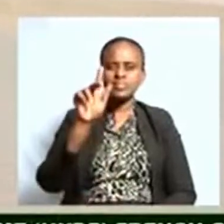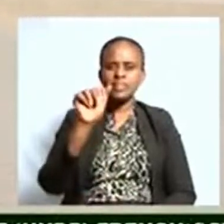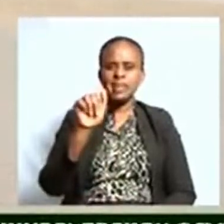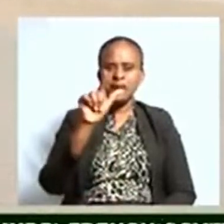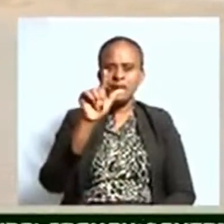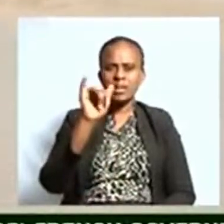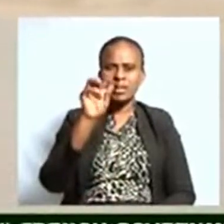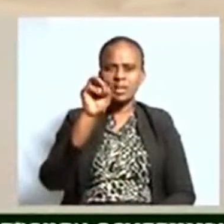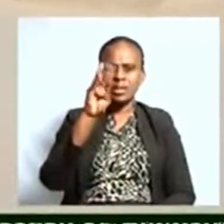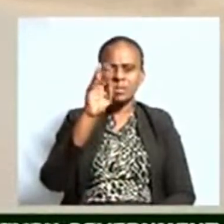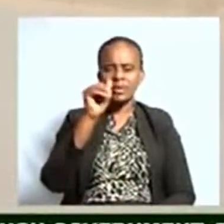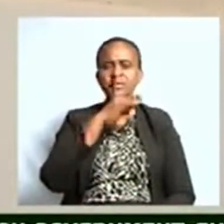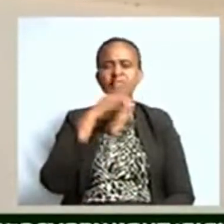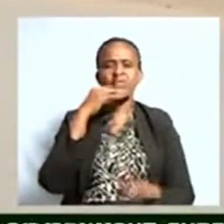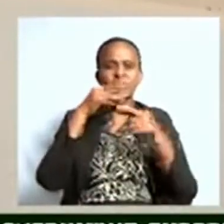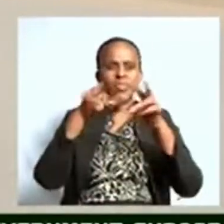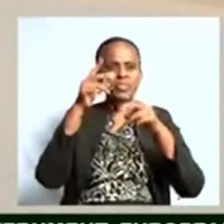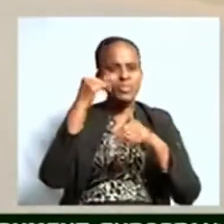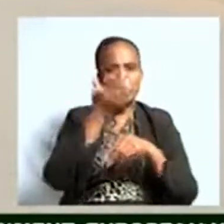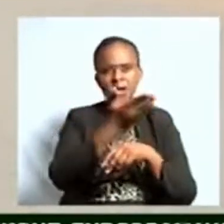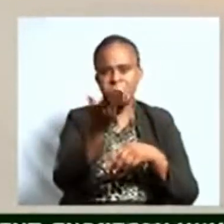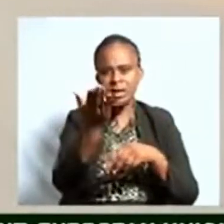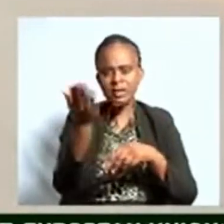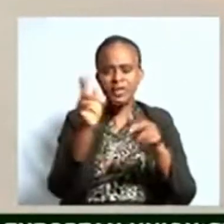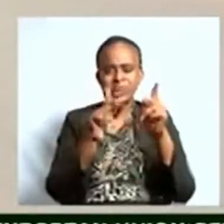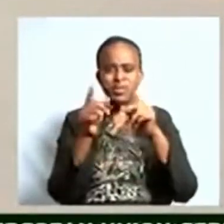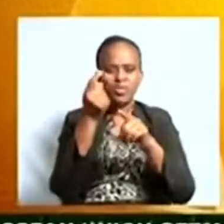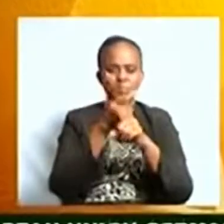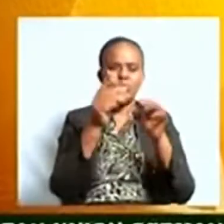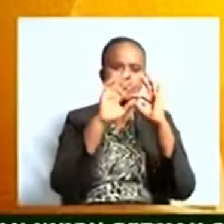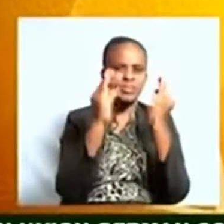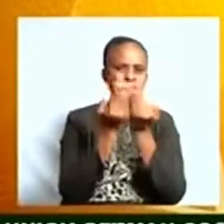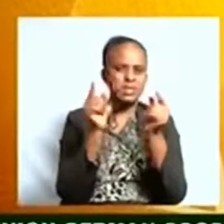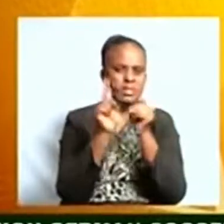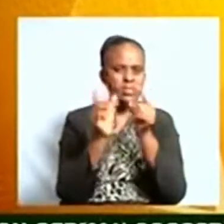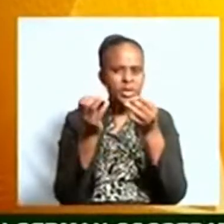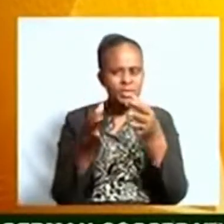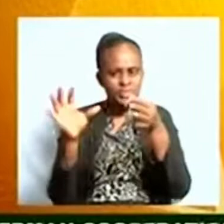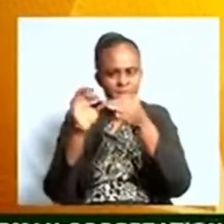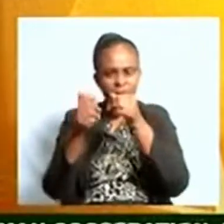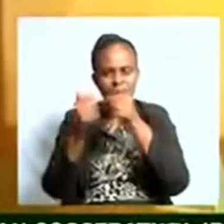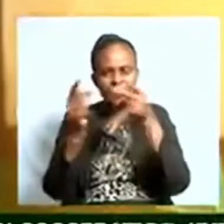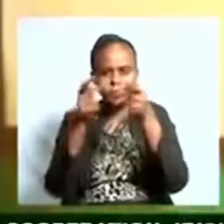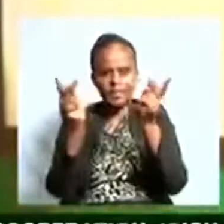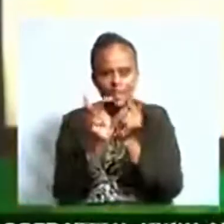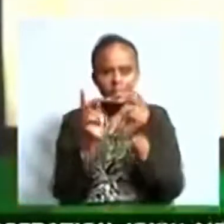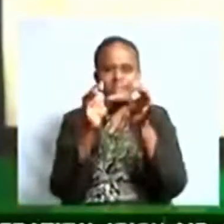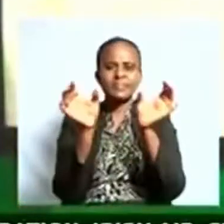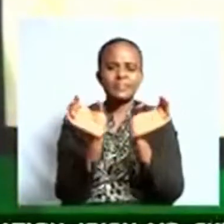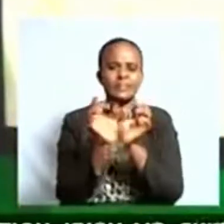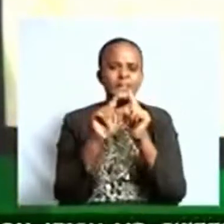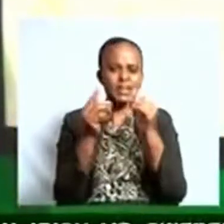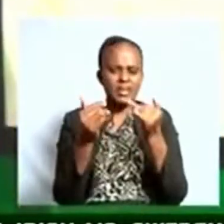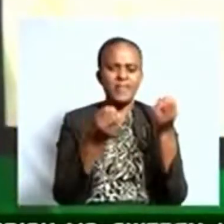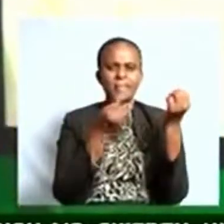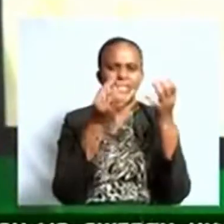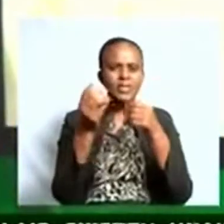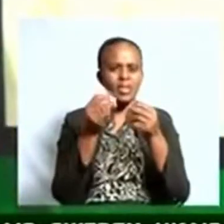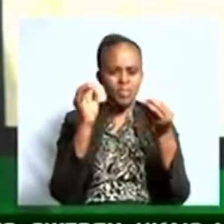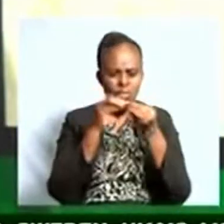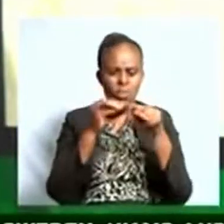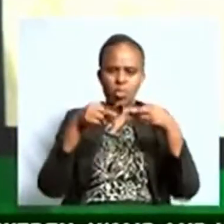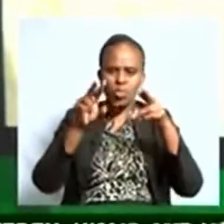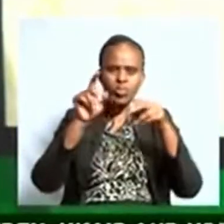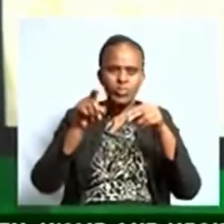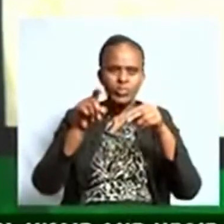Road, for those who are coming from Charleston and wanting to connect to the other part of the constituency. But there are many more other roads that we